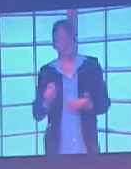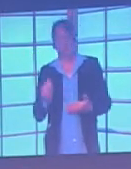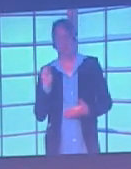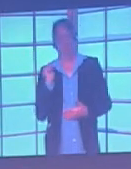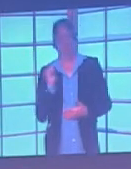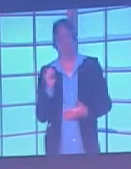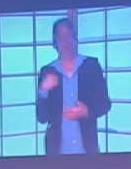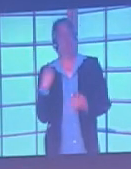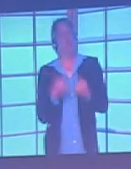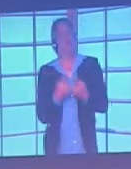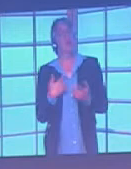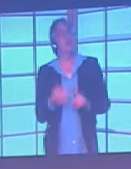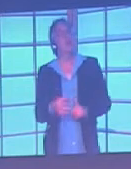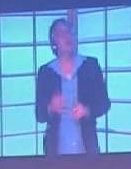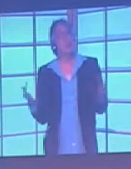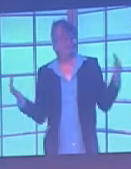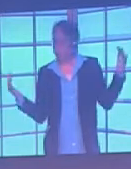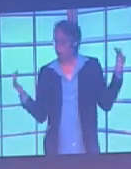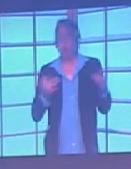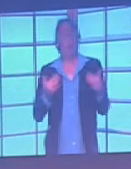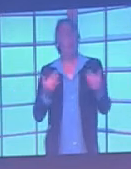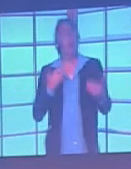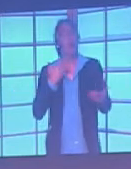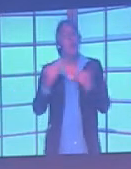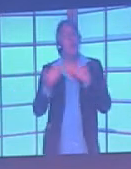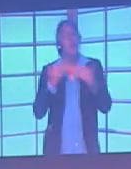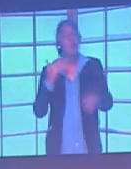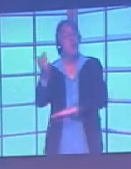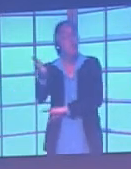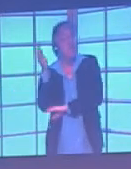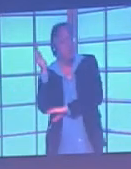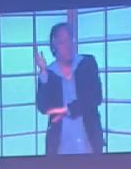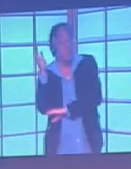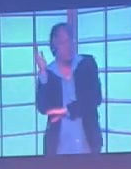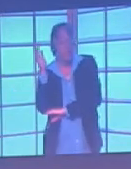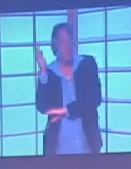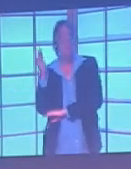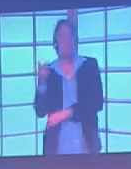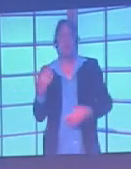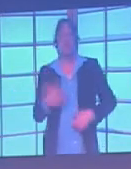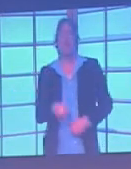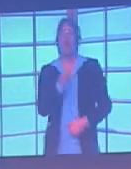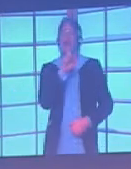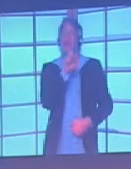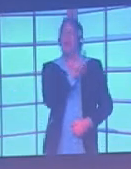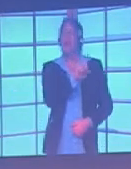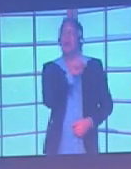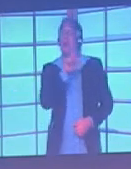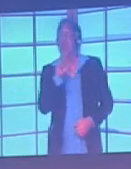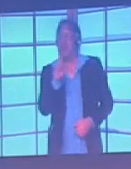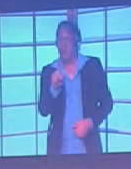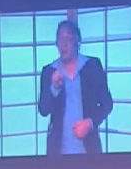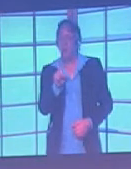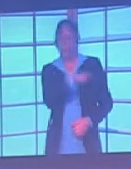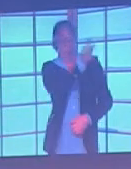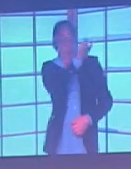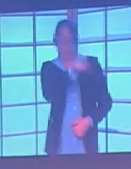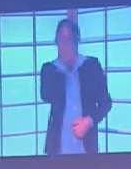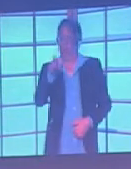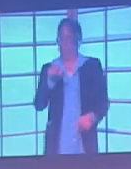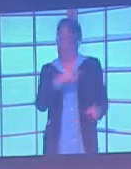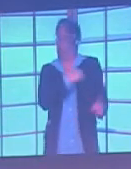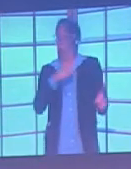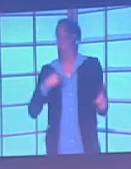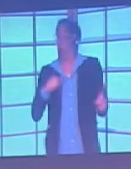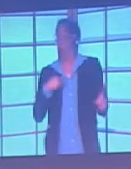meeting where 11 DSA from Poland met each other,